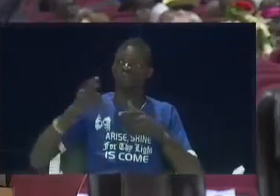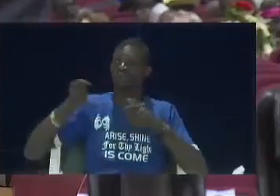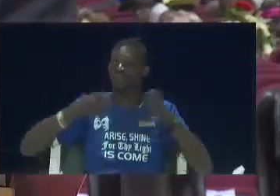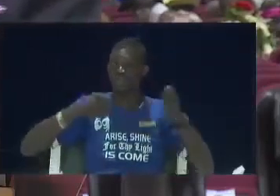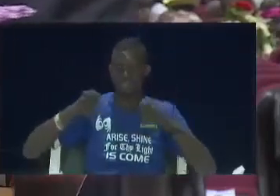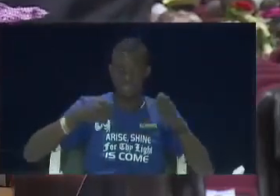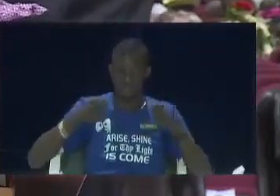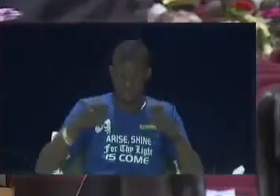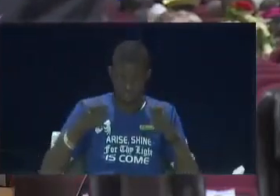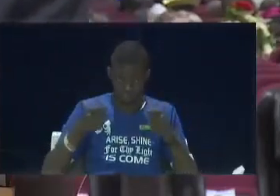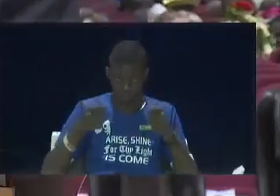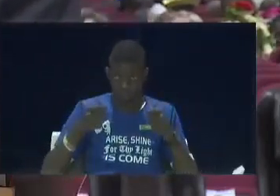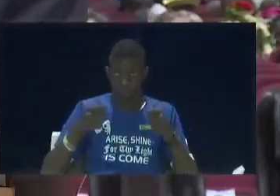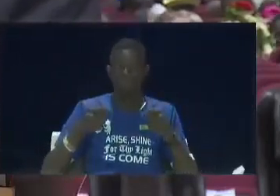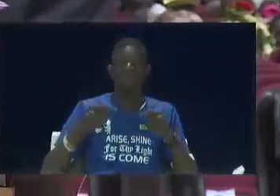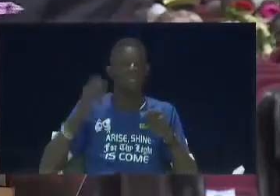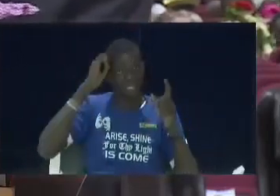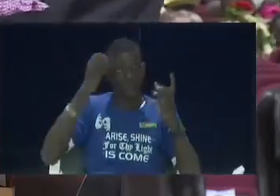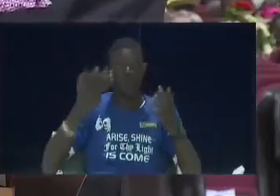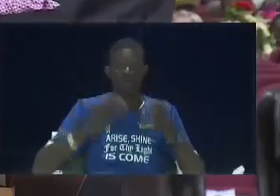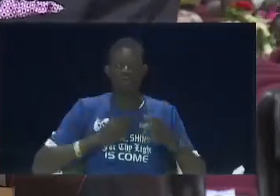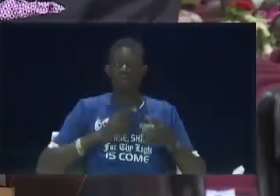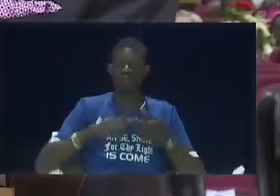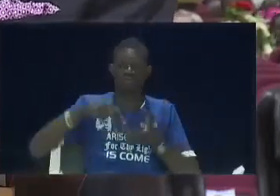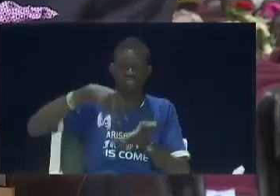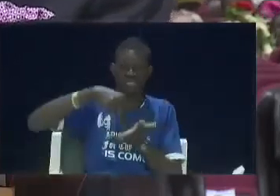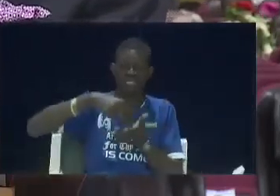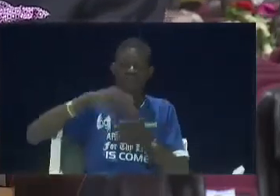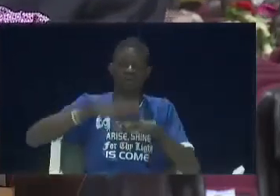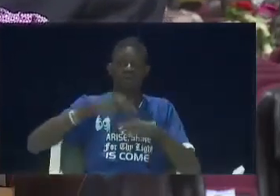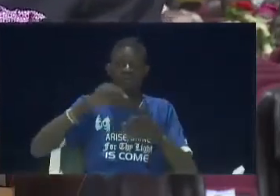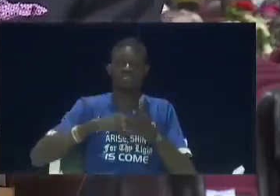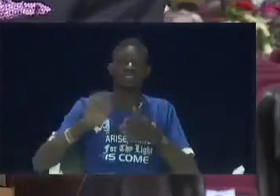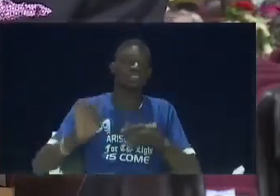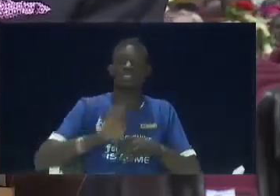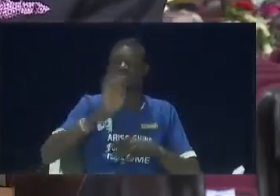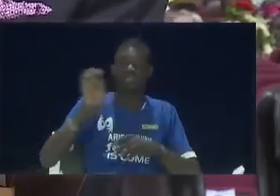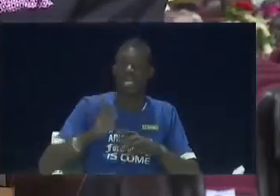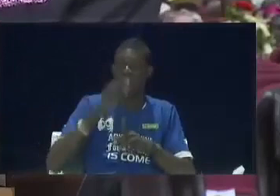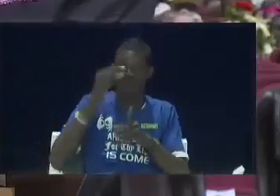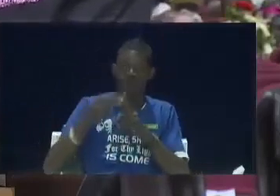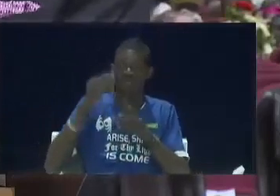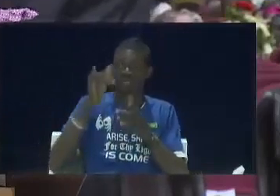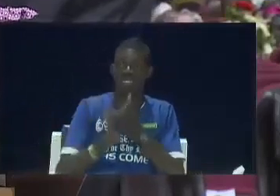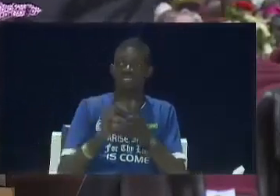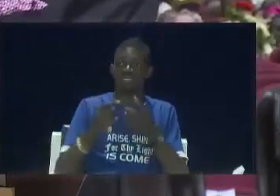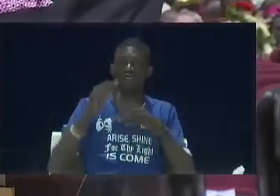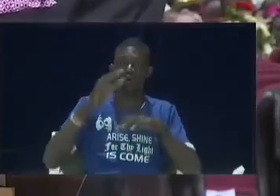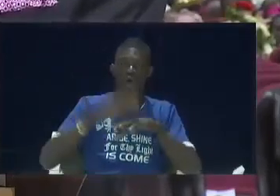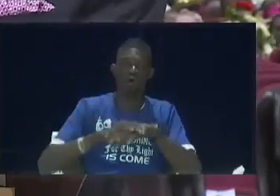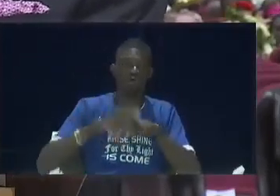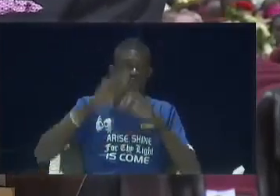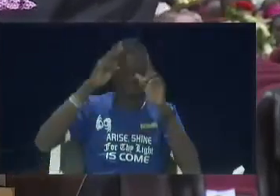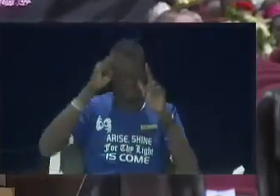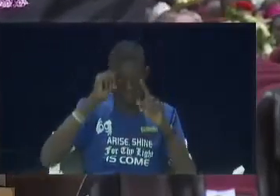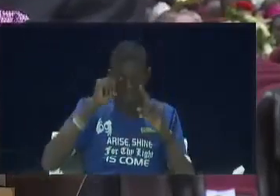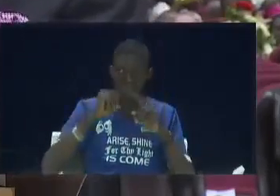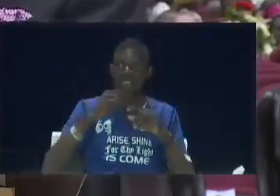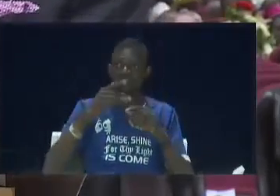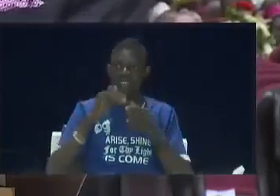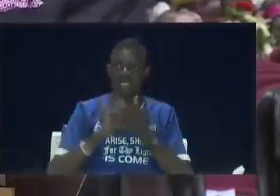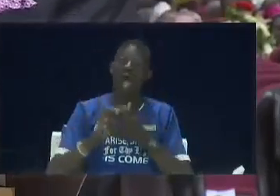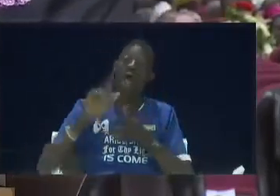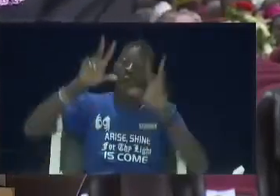charge. He wants us to stand on this eternal word that is undying and say